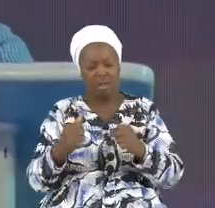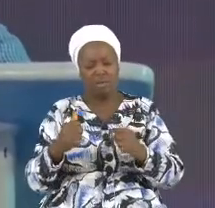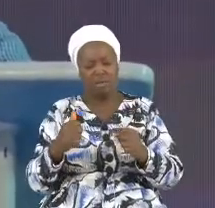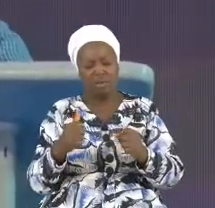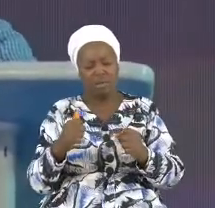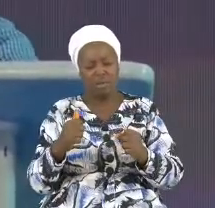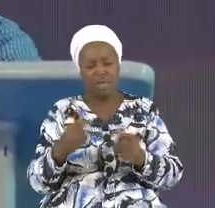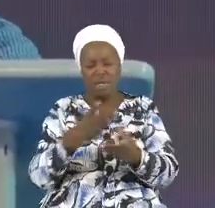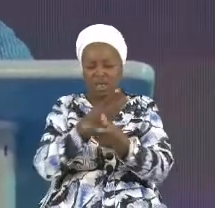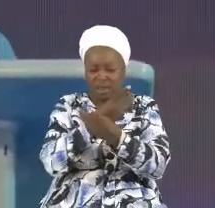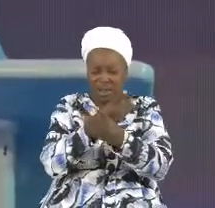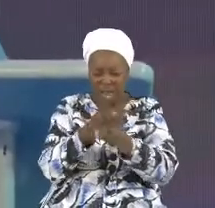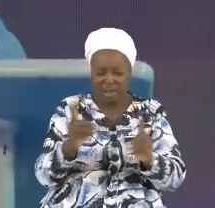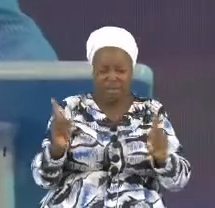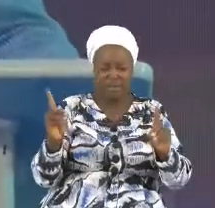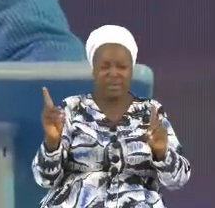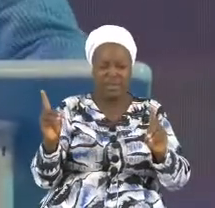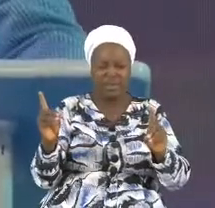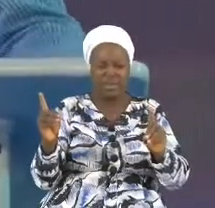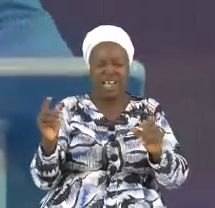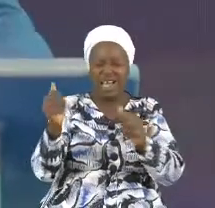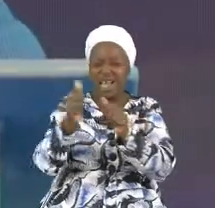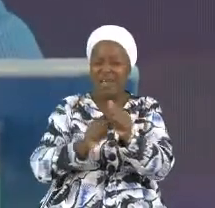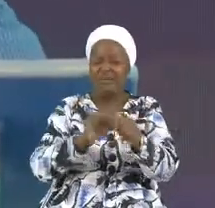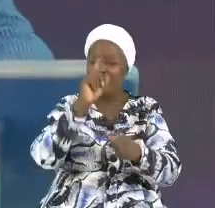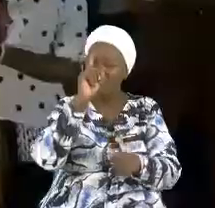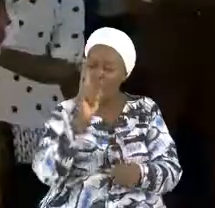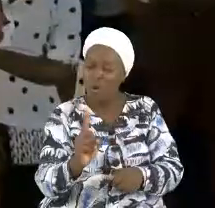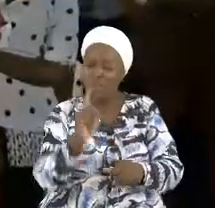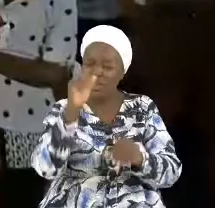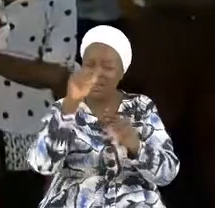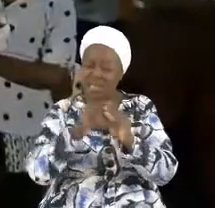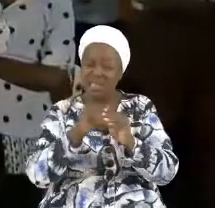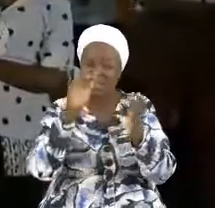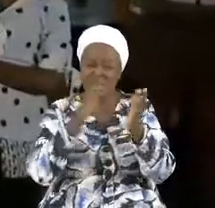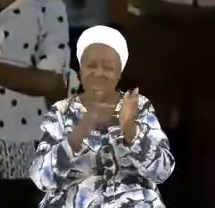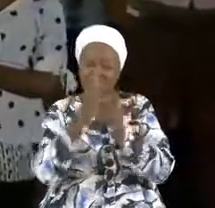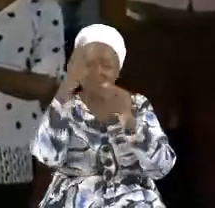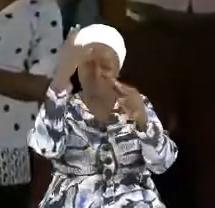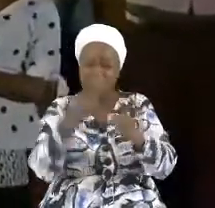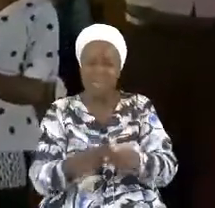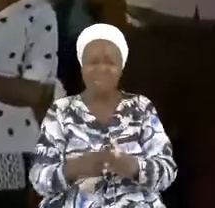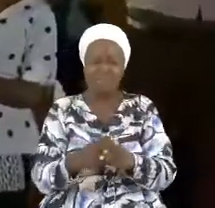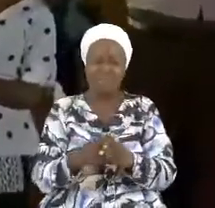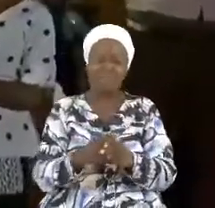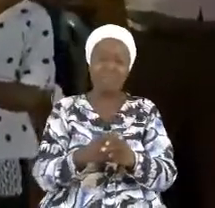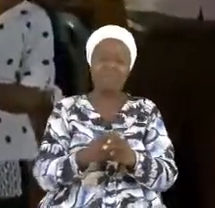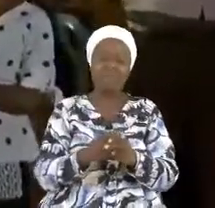deliver everyone in Jesus' name.